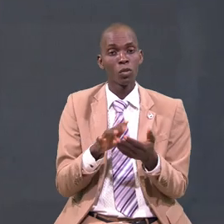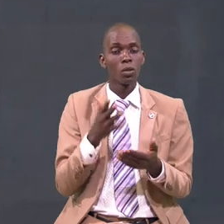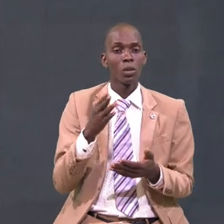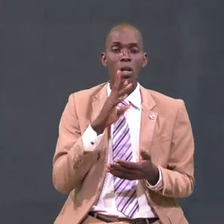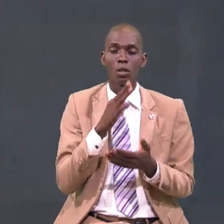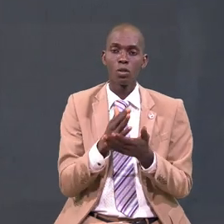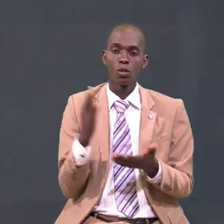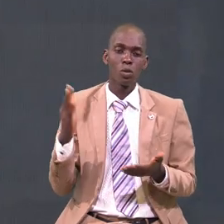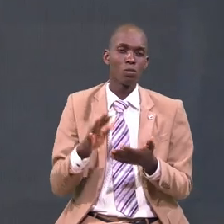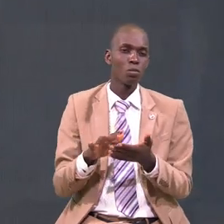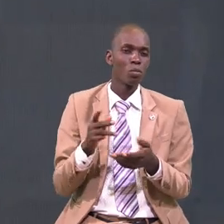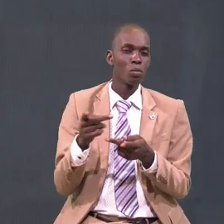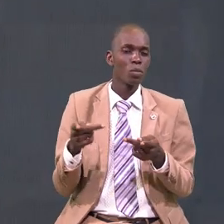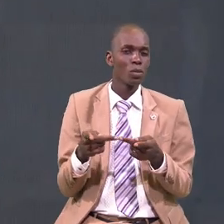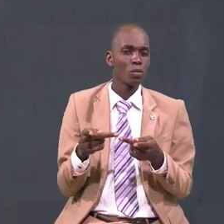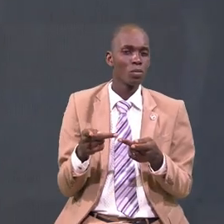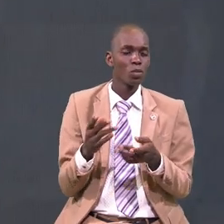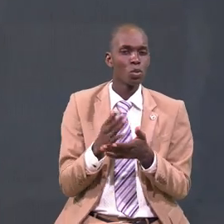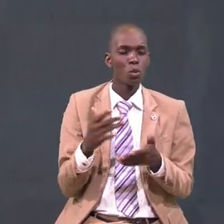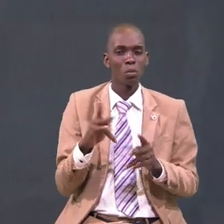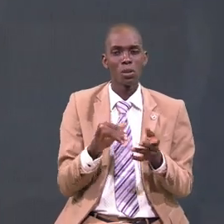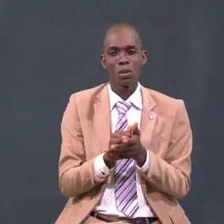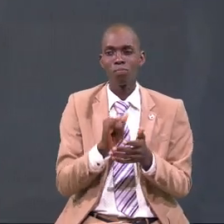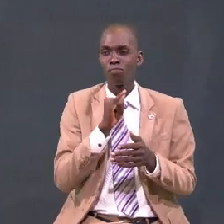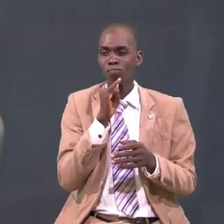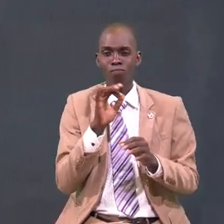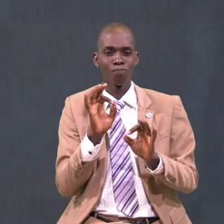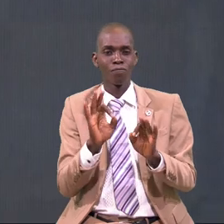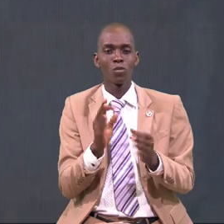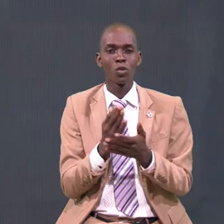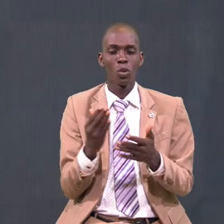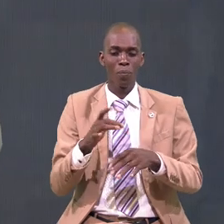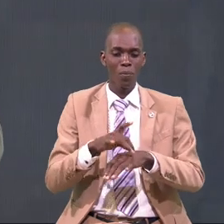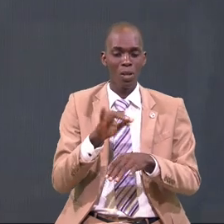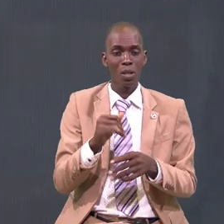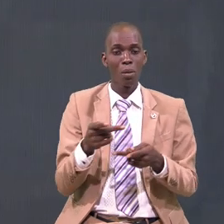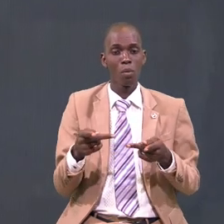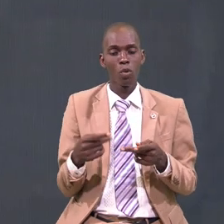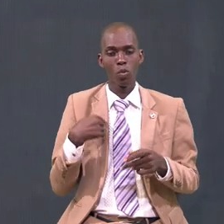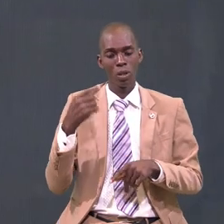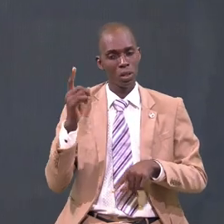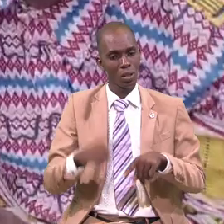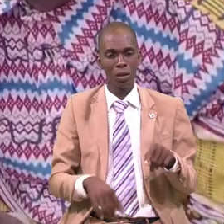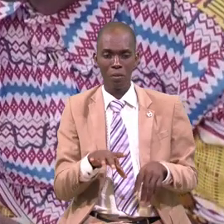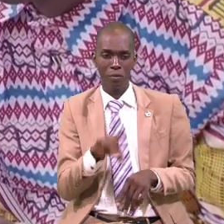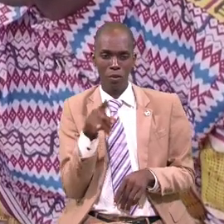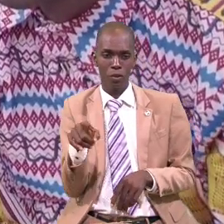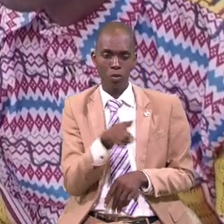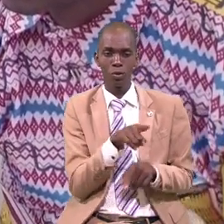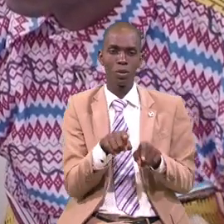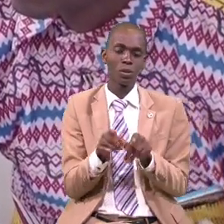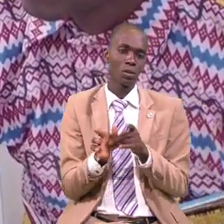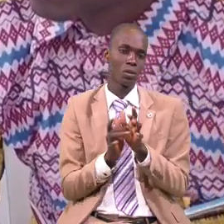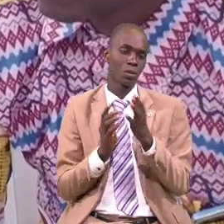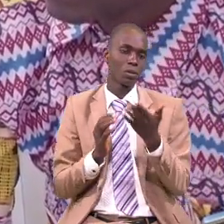Because God had translated him. For before his translation, he had